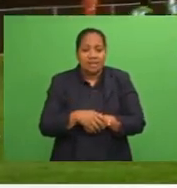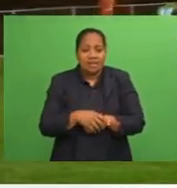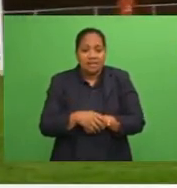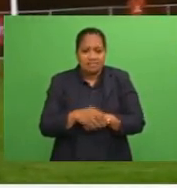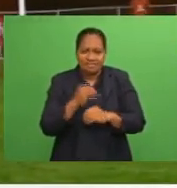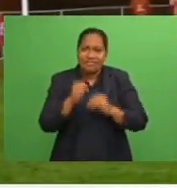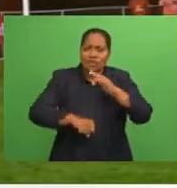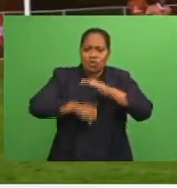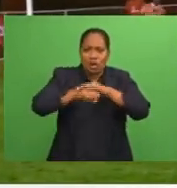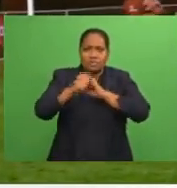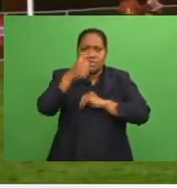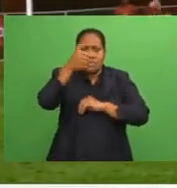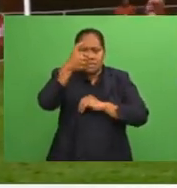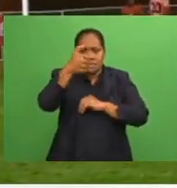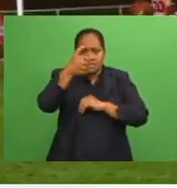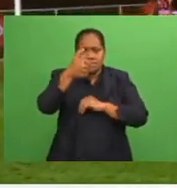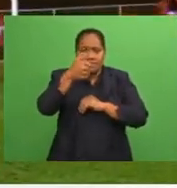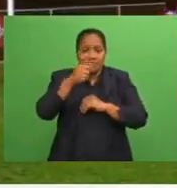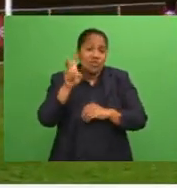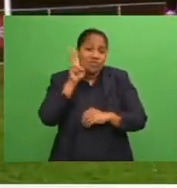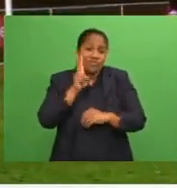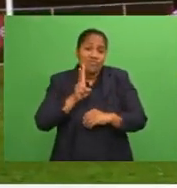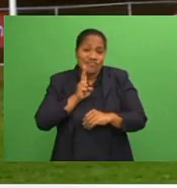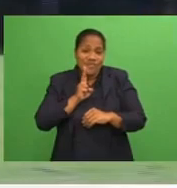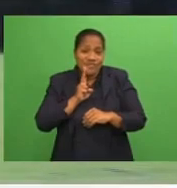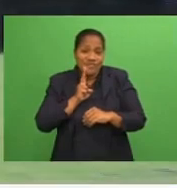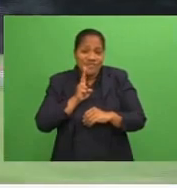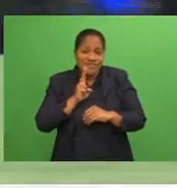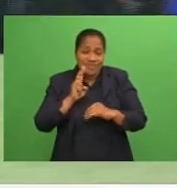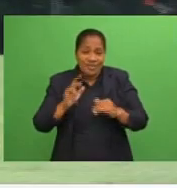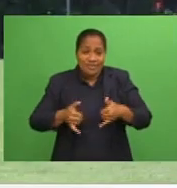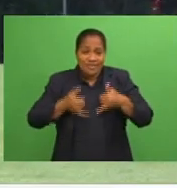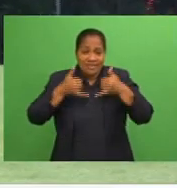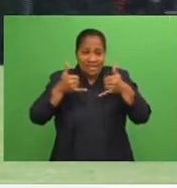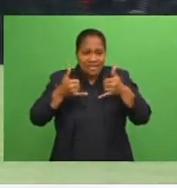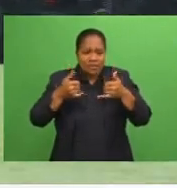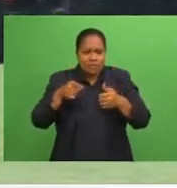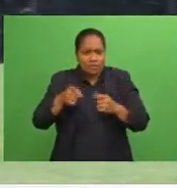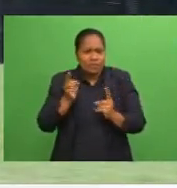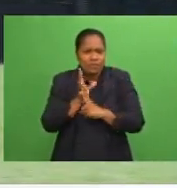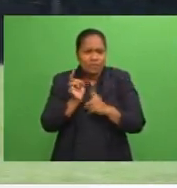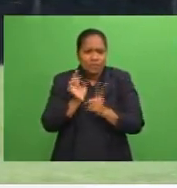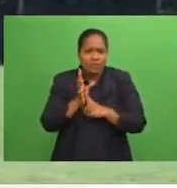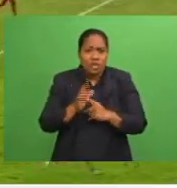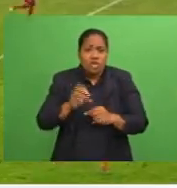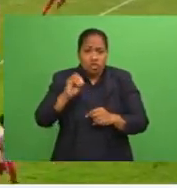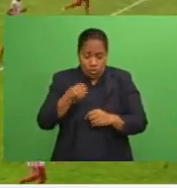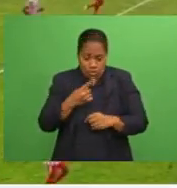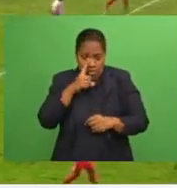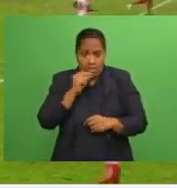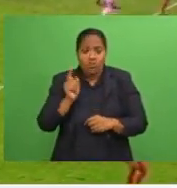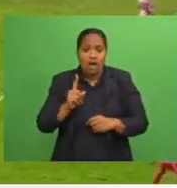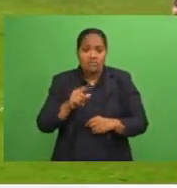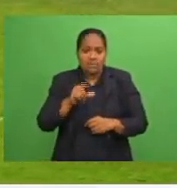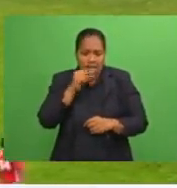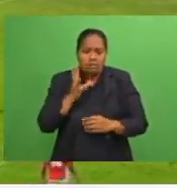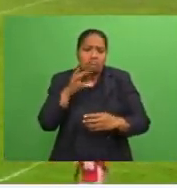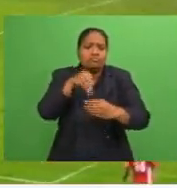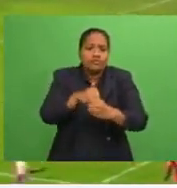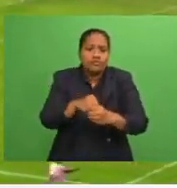top 6 of the Vodafone Premier League is a crucial component for district teams in order to qualify for the Vodafone Fiji